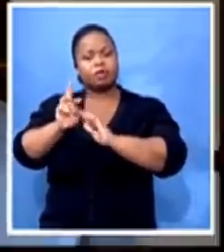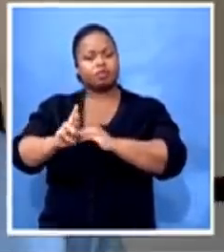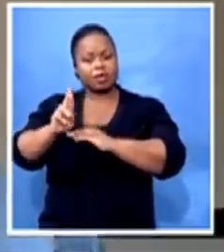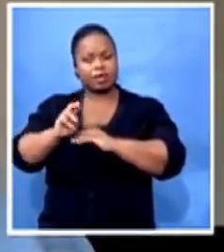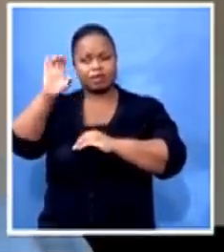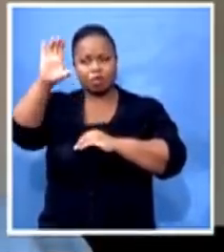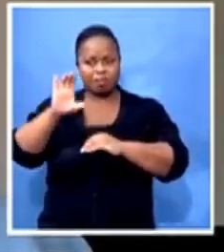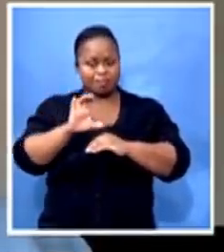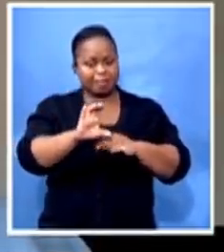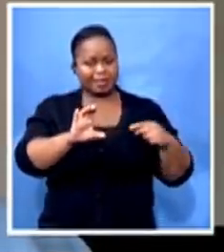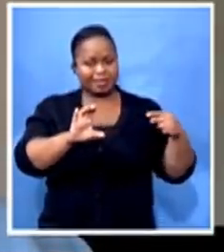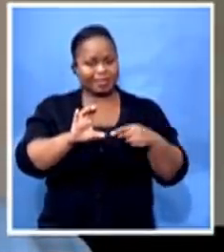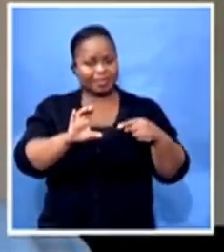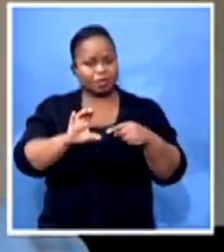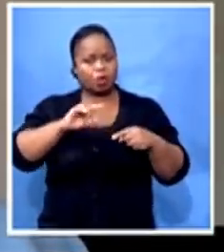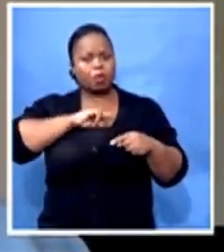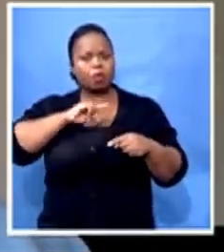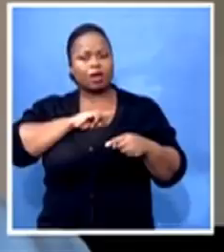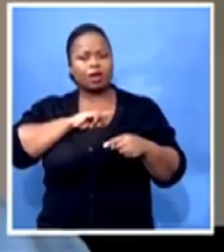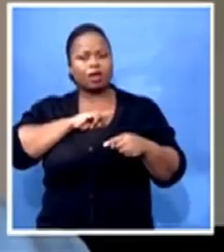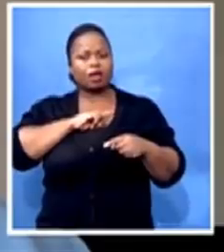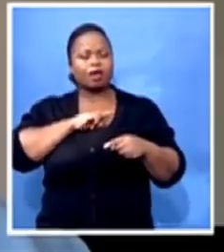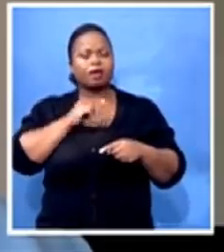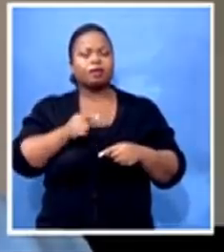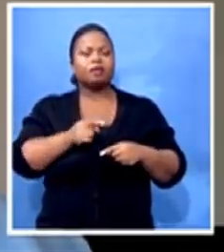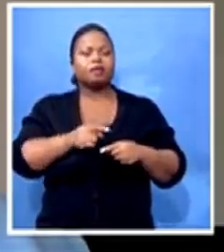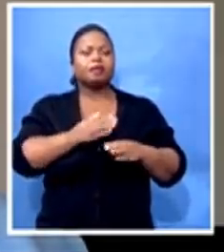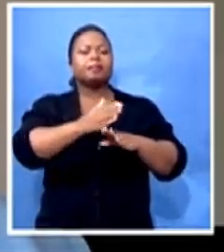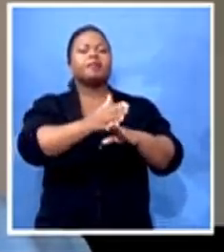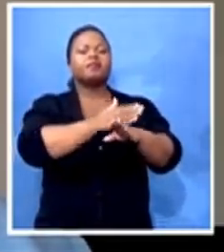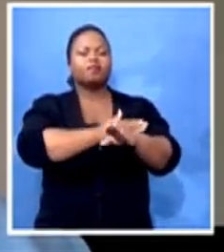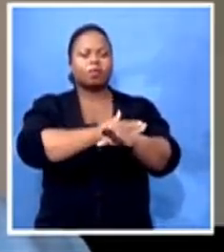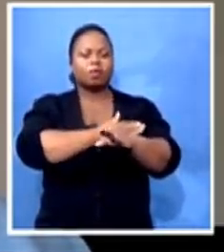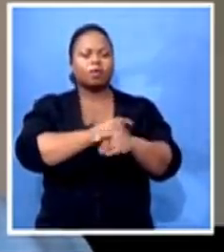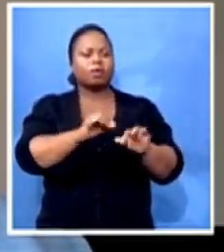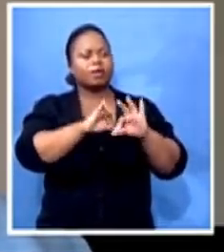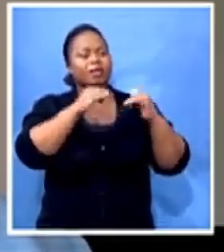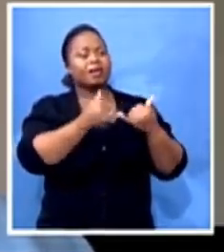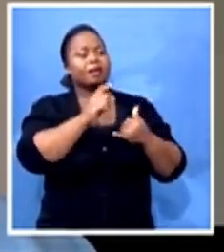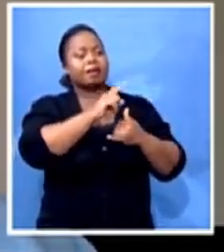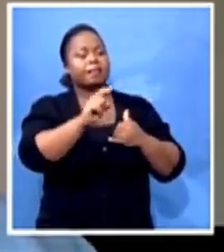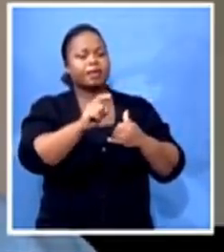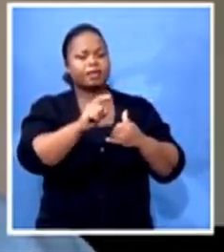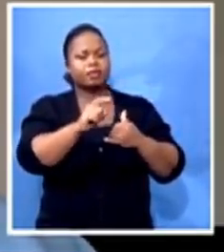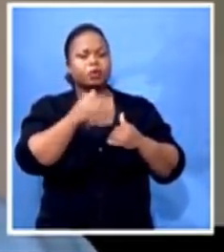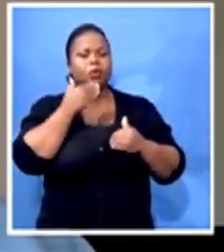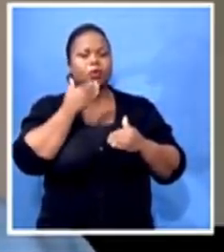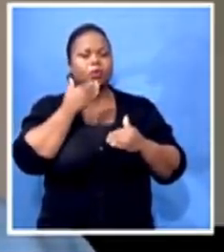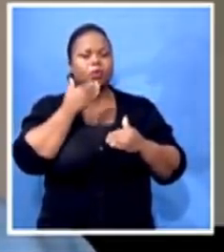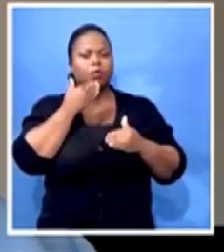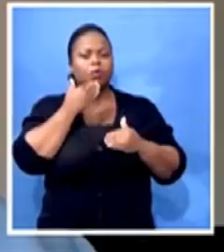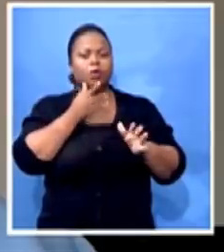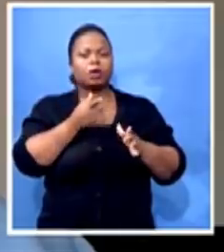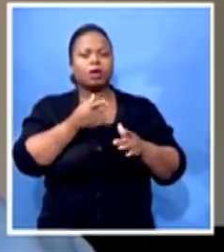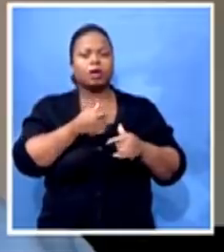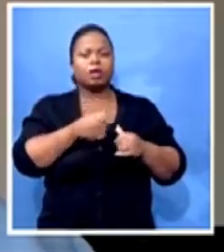behind the loans that have been taken and companies that have a good standing with banks. It actually means that it is